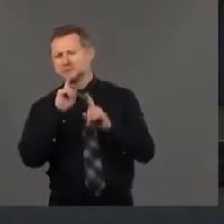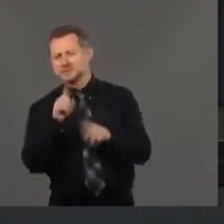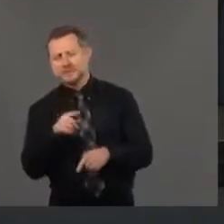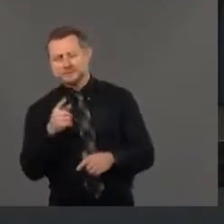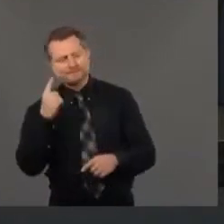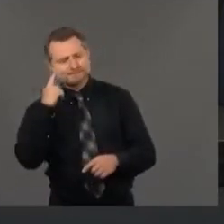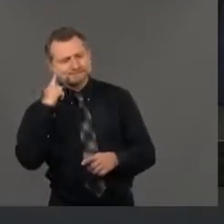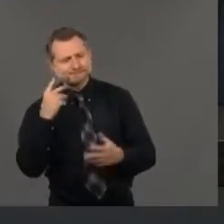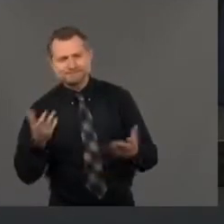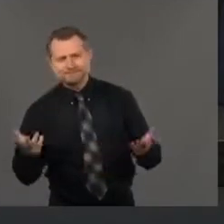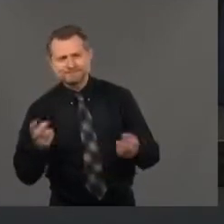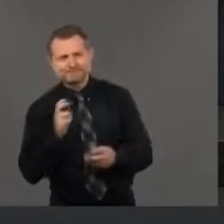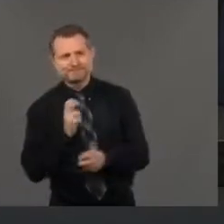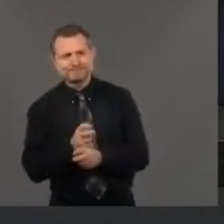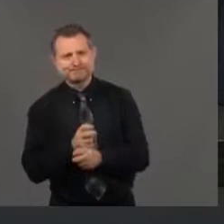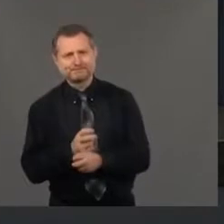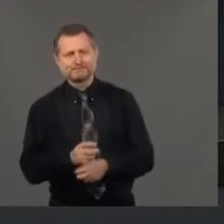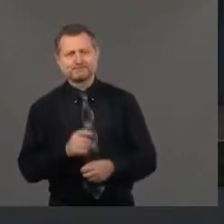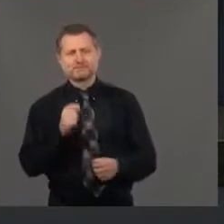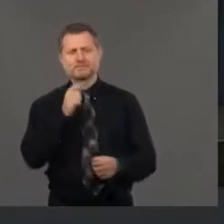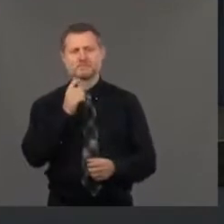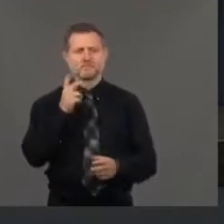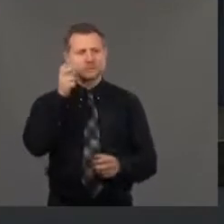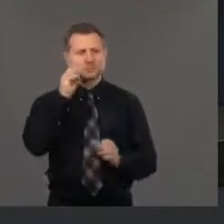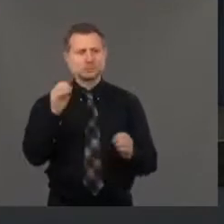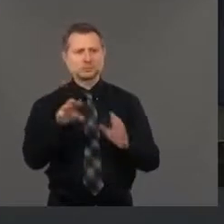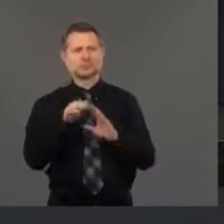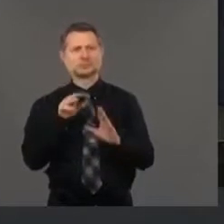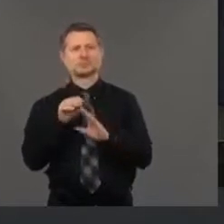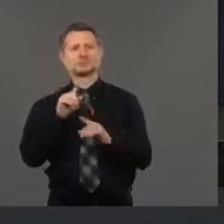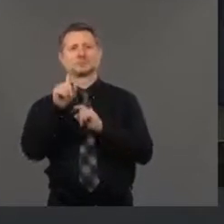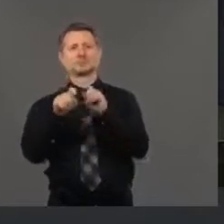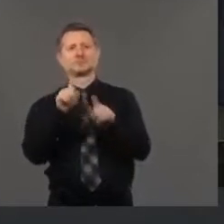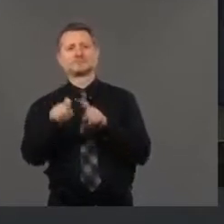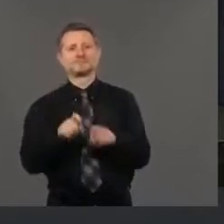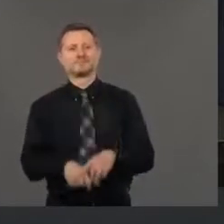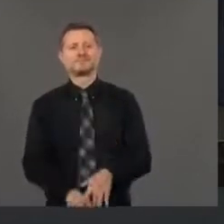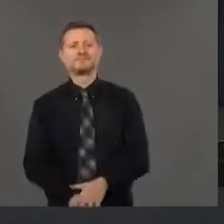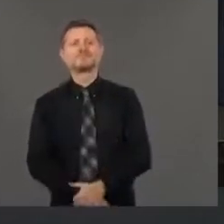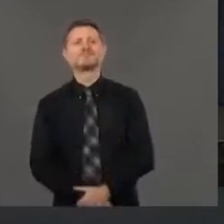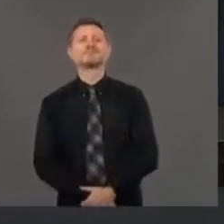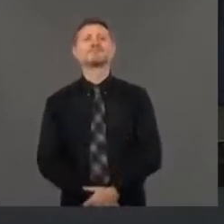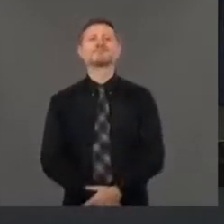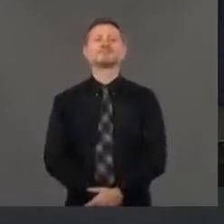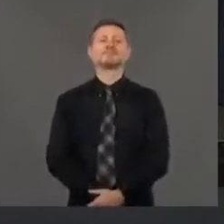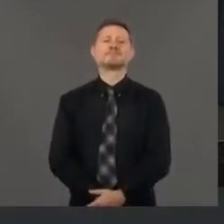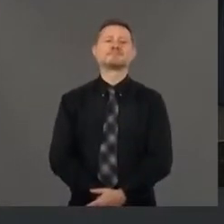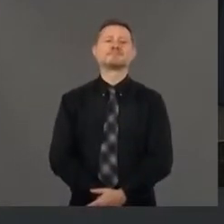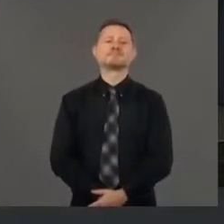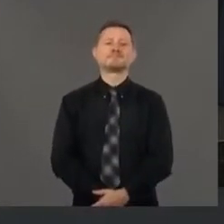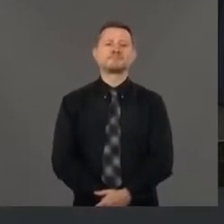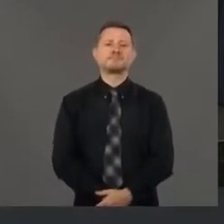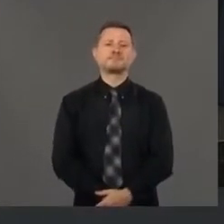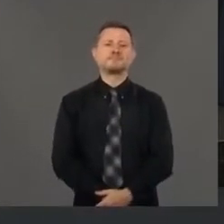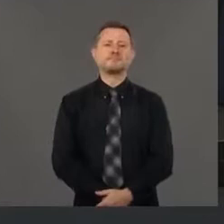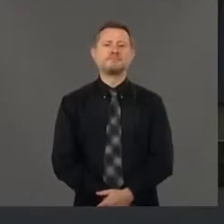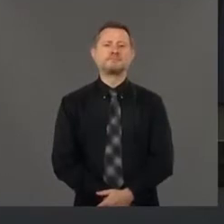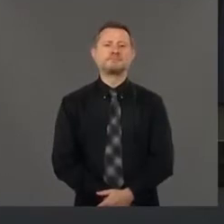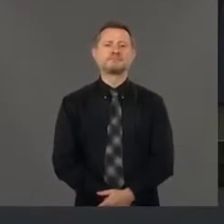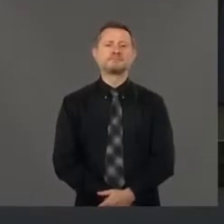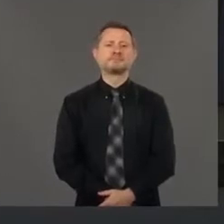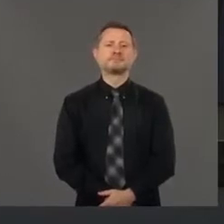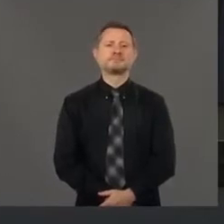weigh in on this also. Specifically, one of the issues they raised was that it did not include deaths in hospitals from people who were nursing home